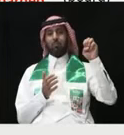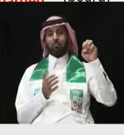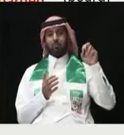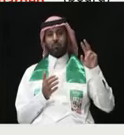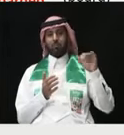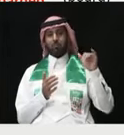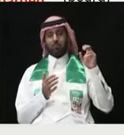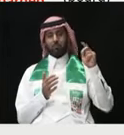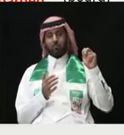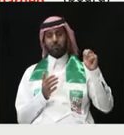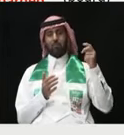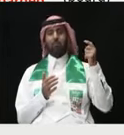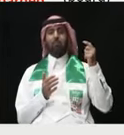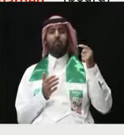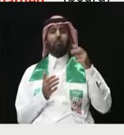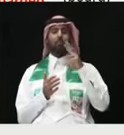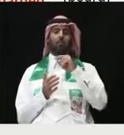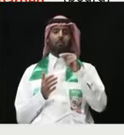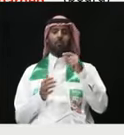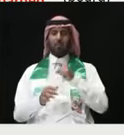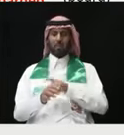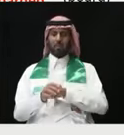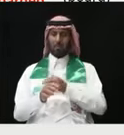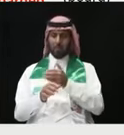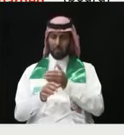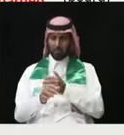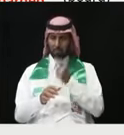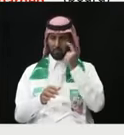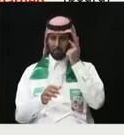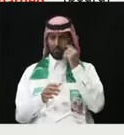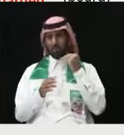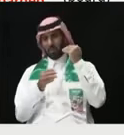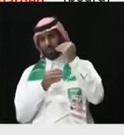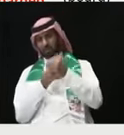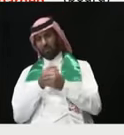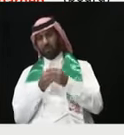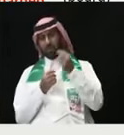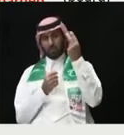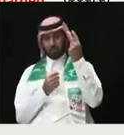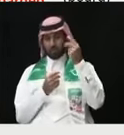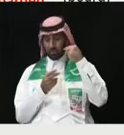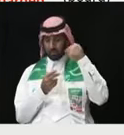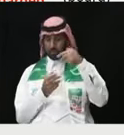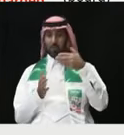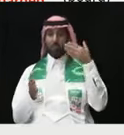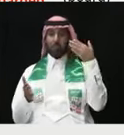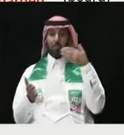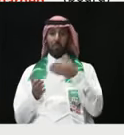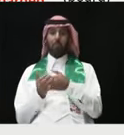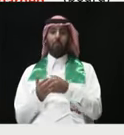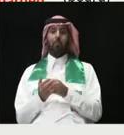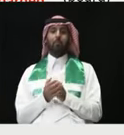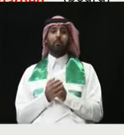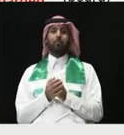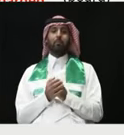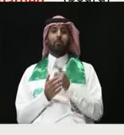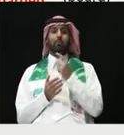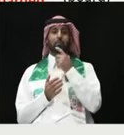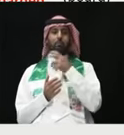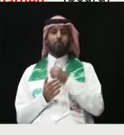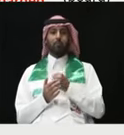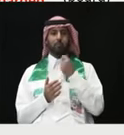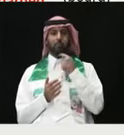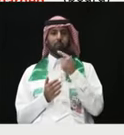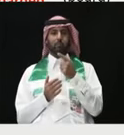morning hours. 2 days later. So it took them 2 days. When my